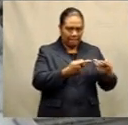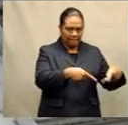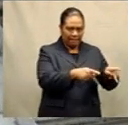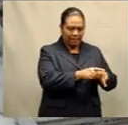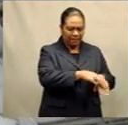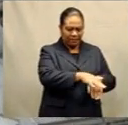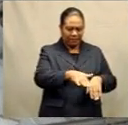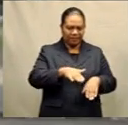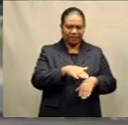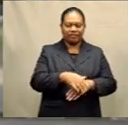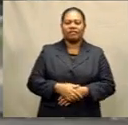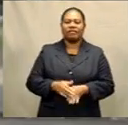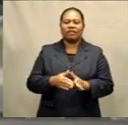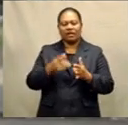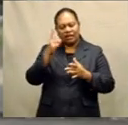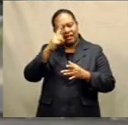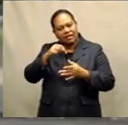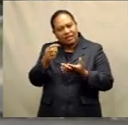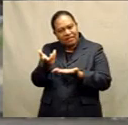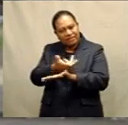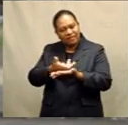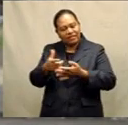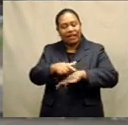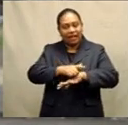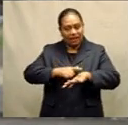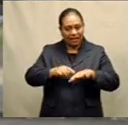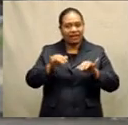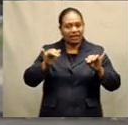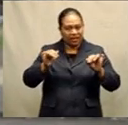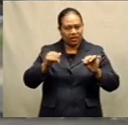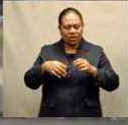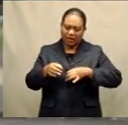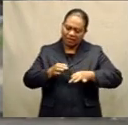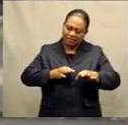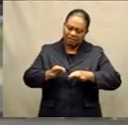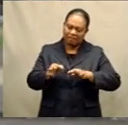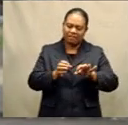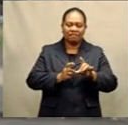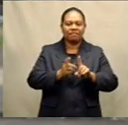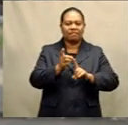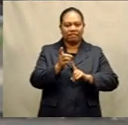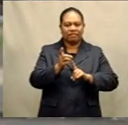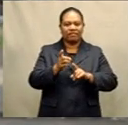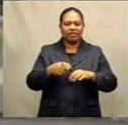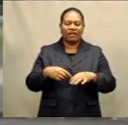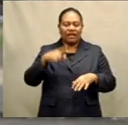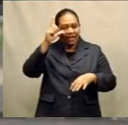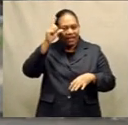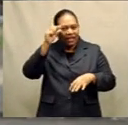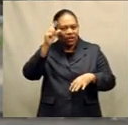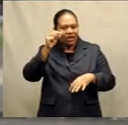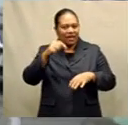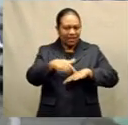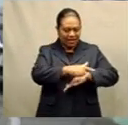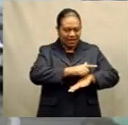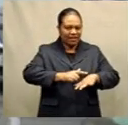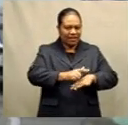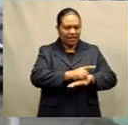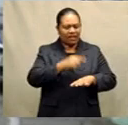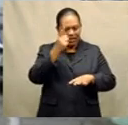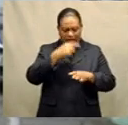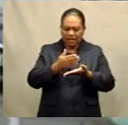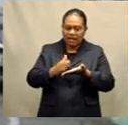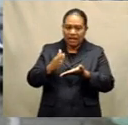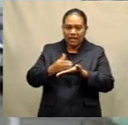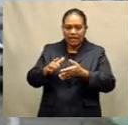it will also enable them to discuss a land issue, planning and development of Itoke land. He says this will ensure lease compliance